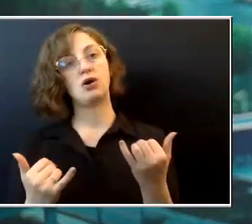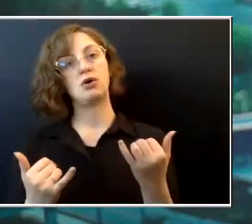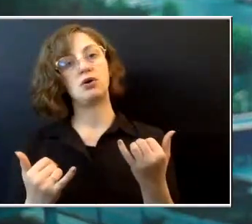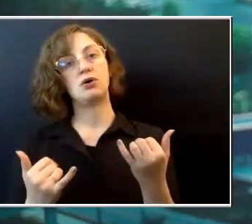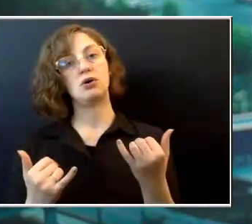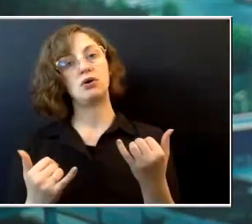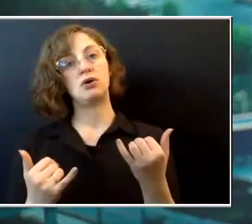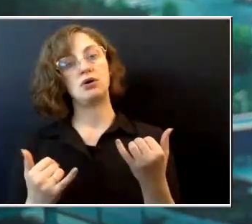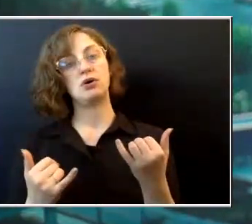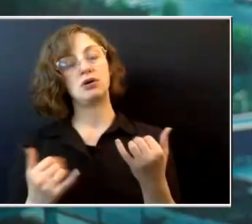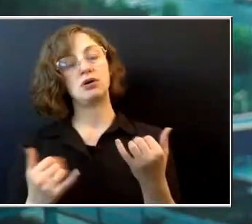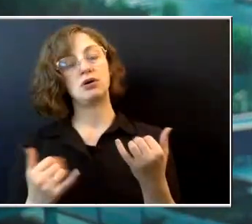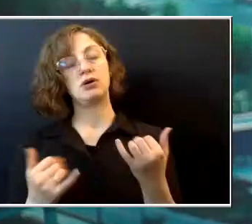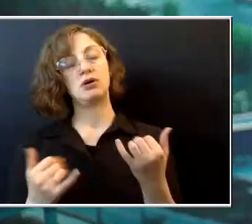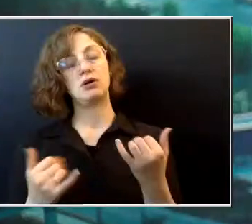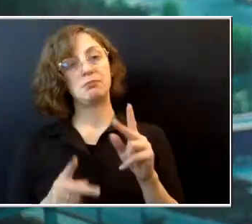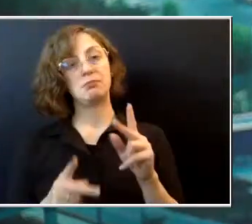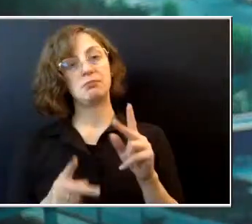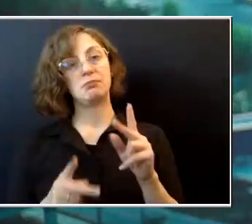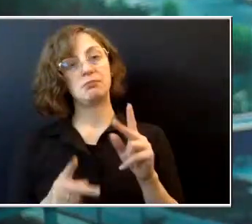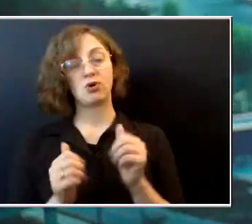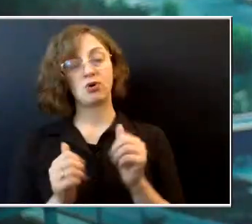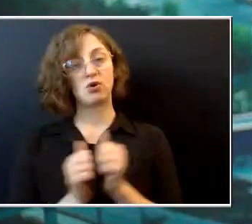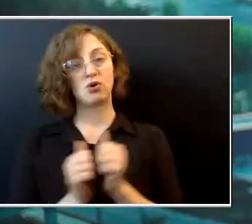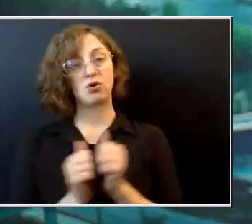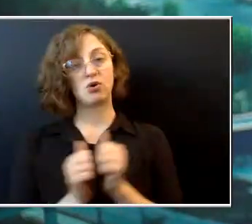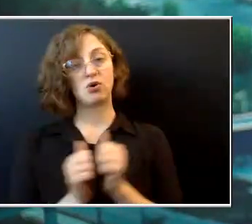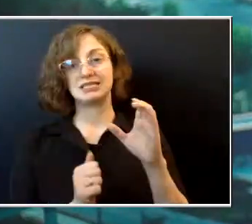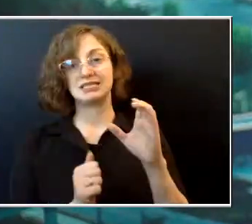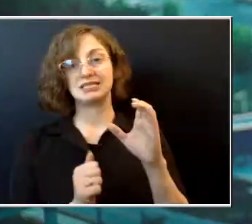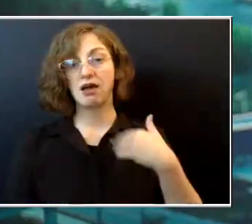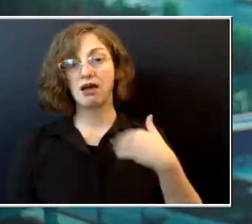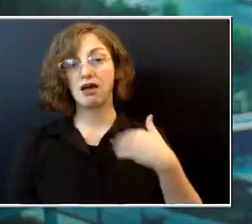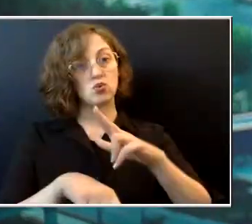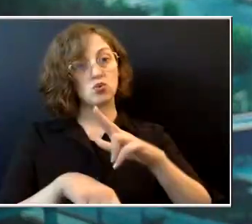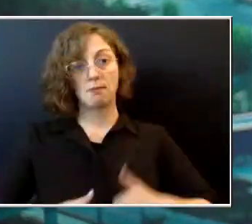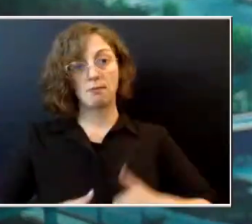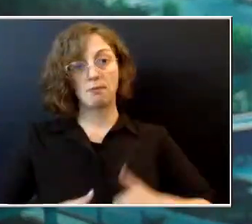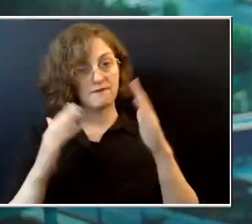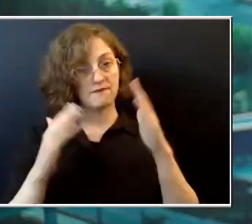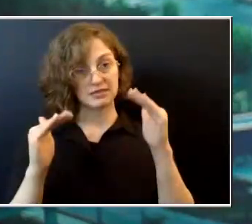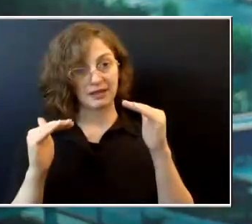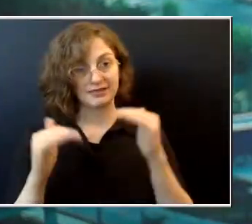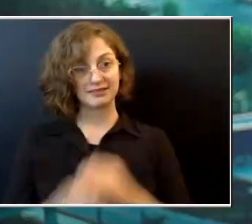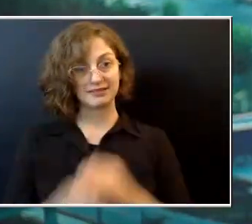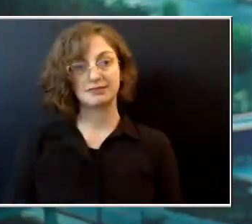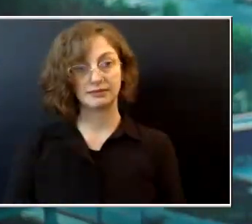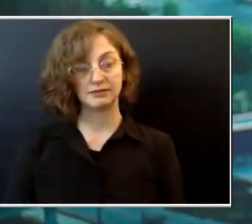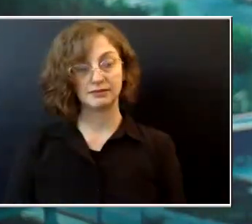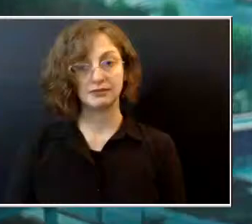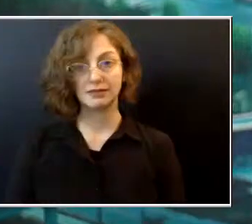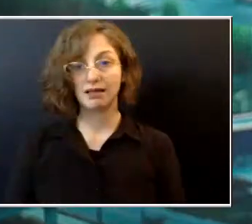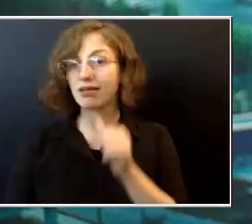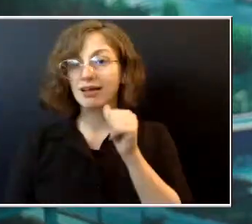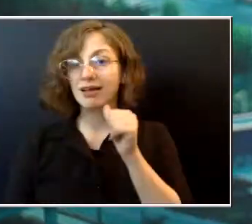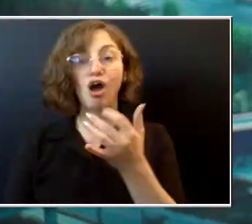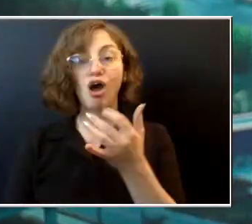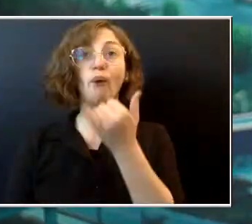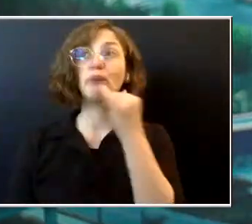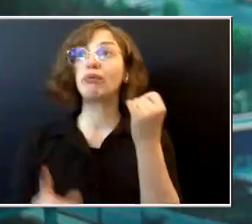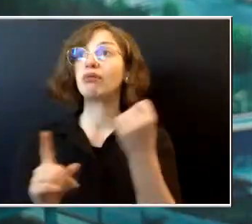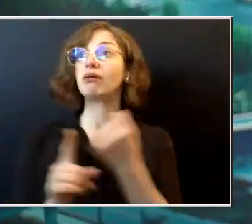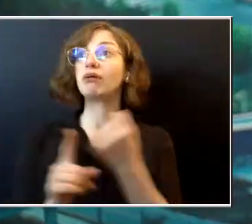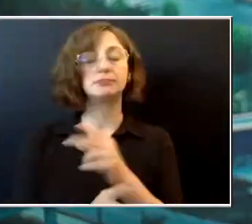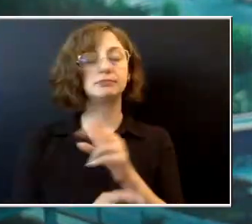life expectancy. That didn't happen accidentally. That happened because of the efforts of many, many folks. And